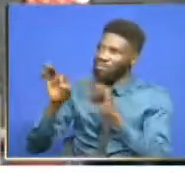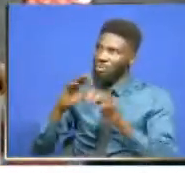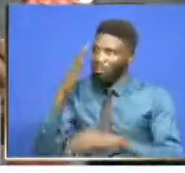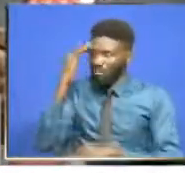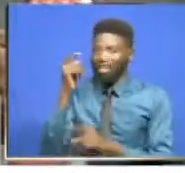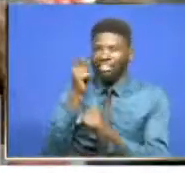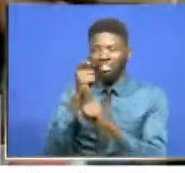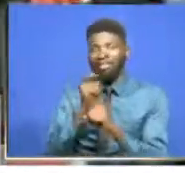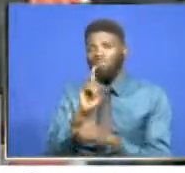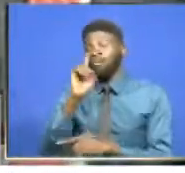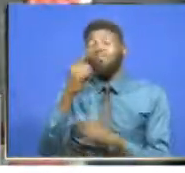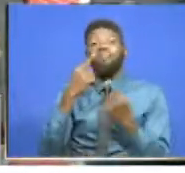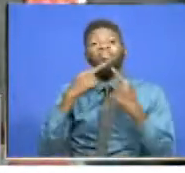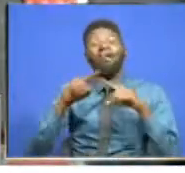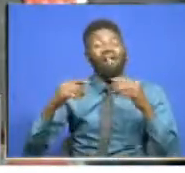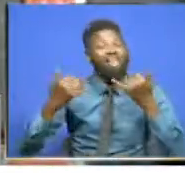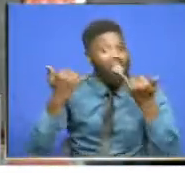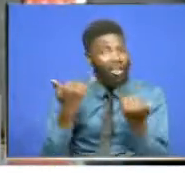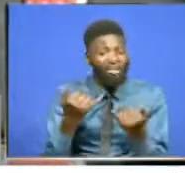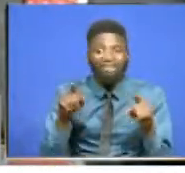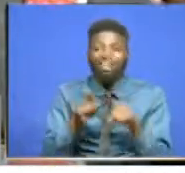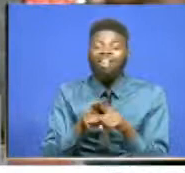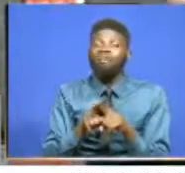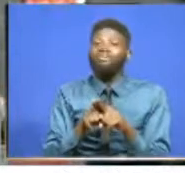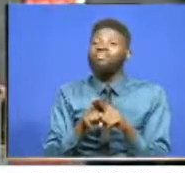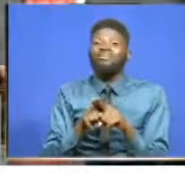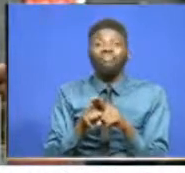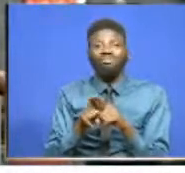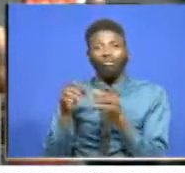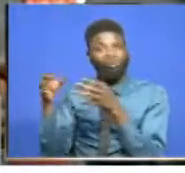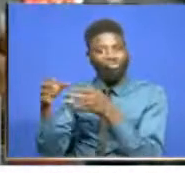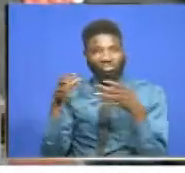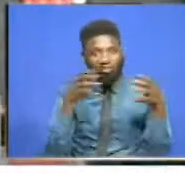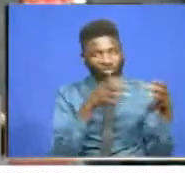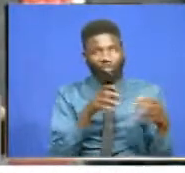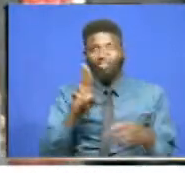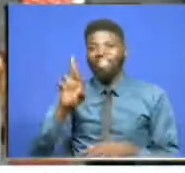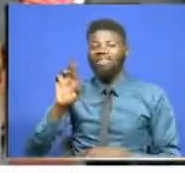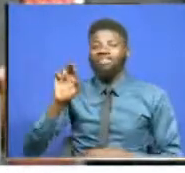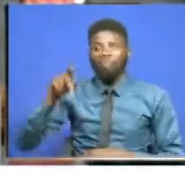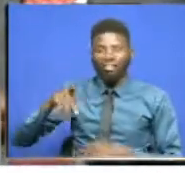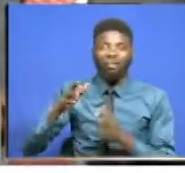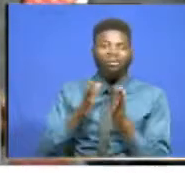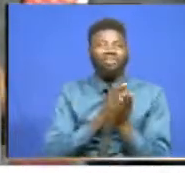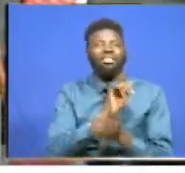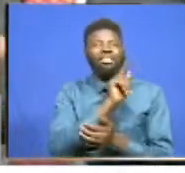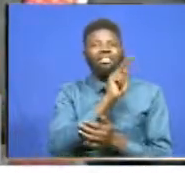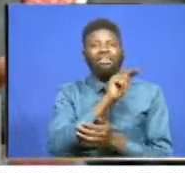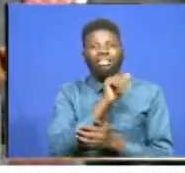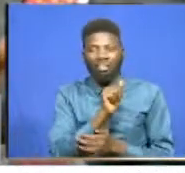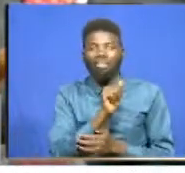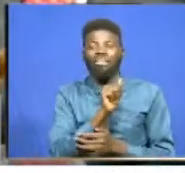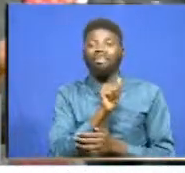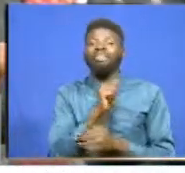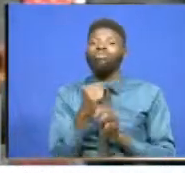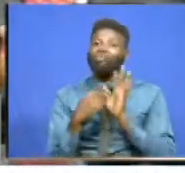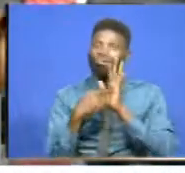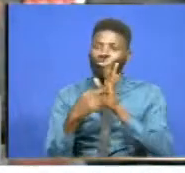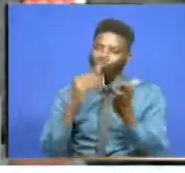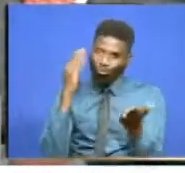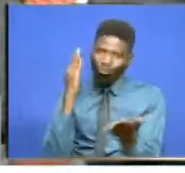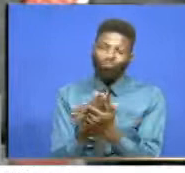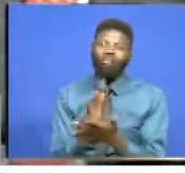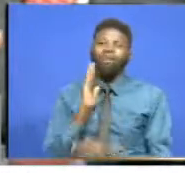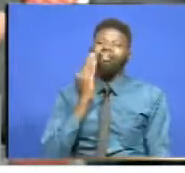but now it's like each of these actors have started exhibiting their true colors and they are